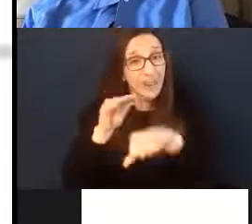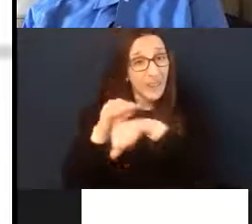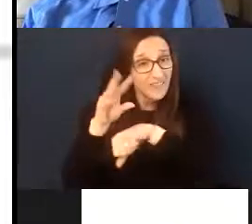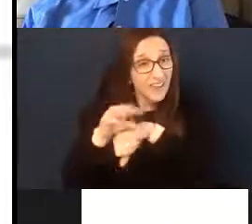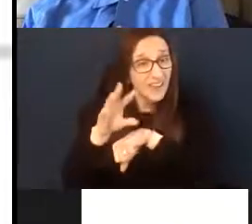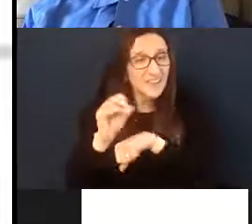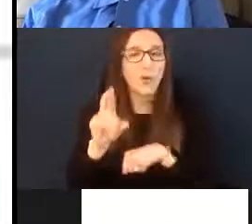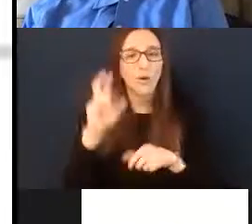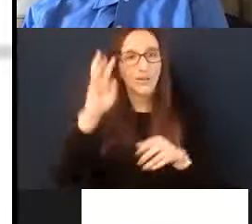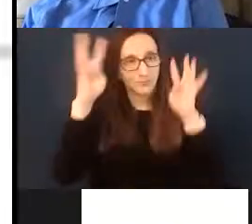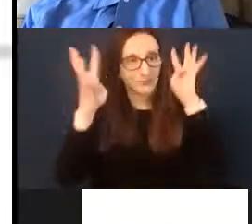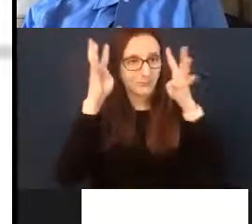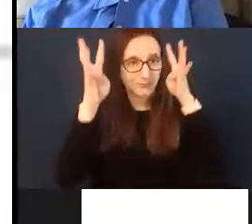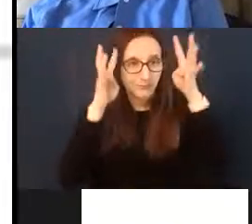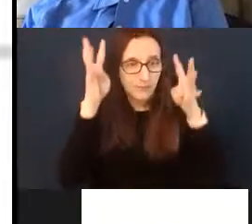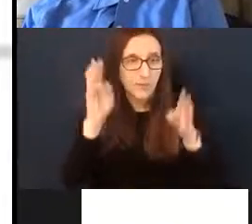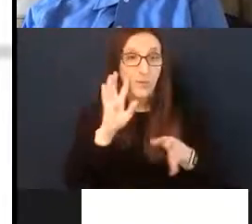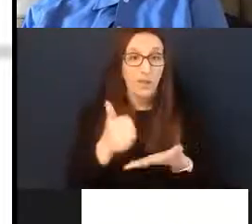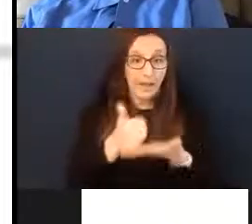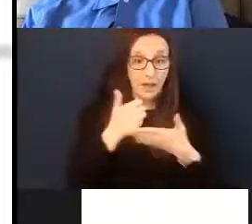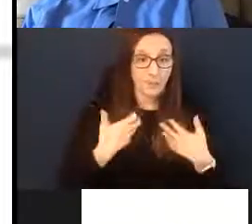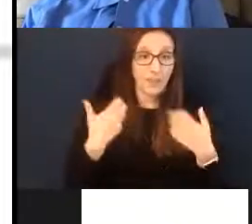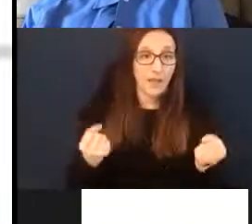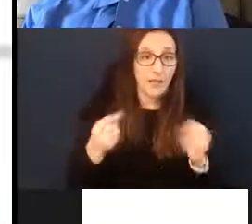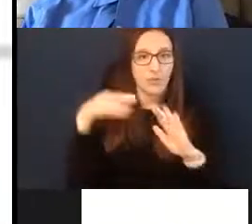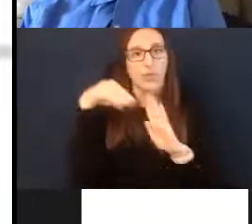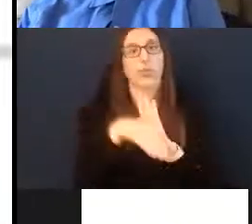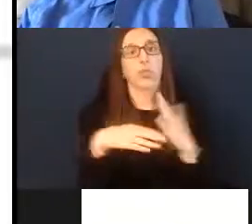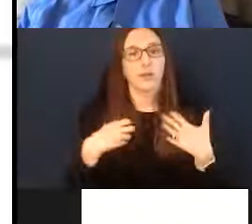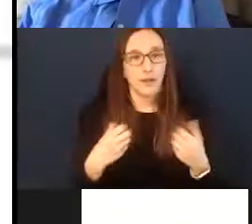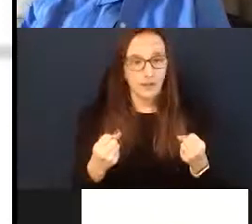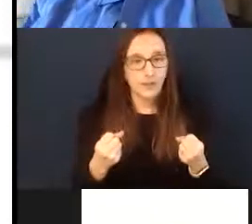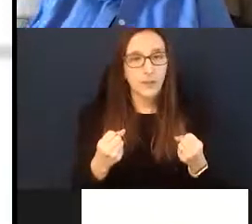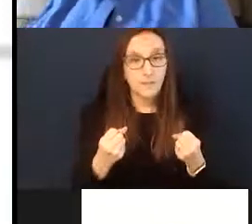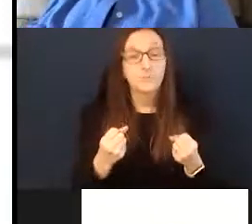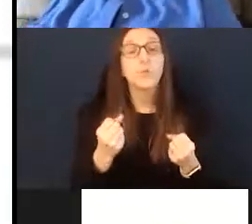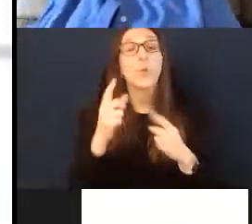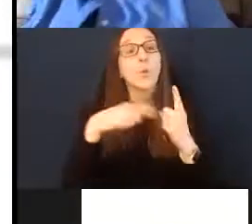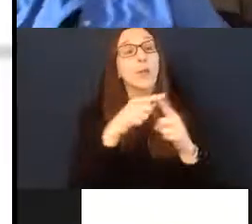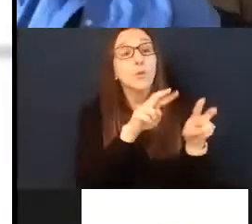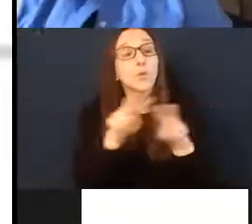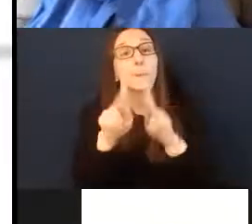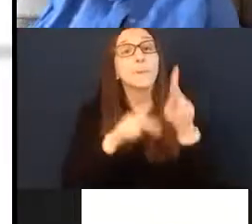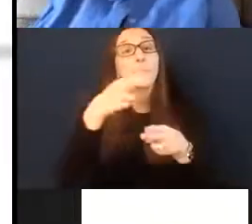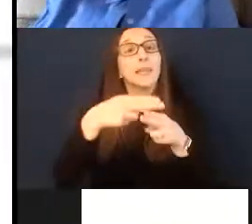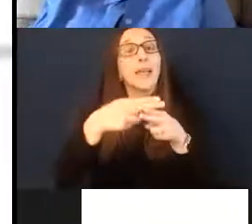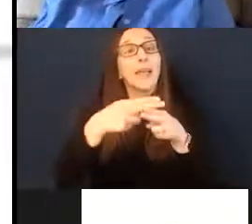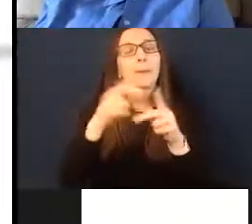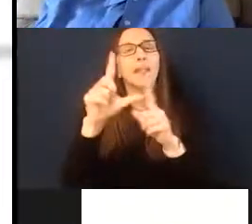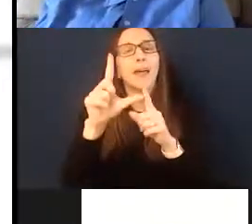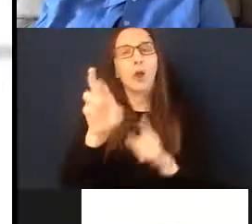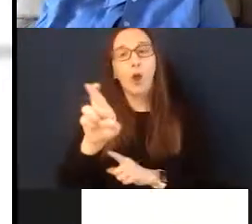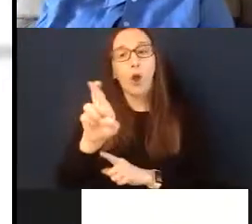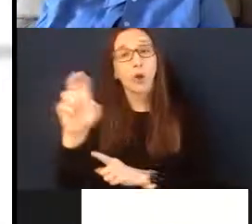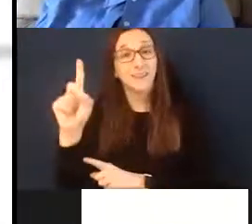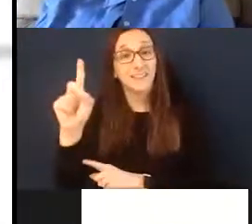going to help your health or harm your health. So you always want to make sure you see the letters RD next to people's names. So I